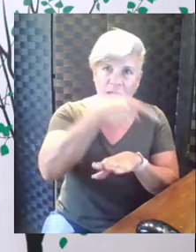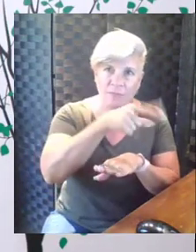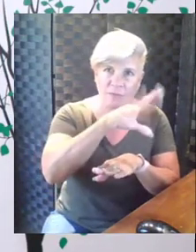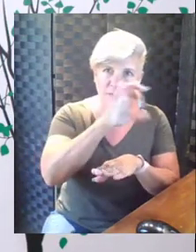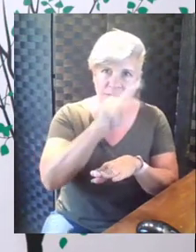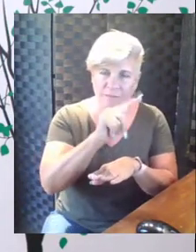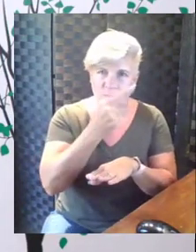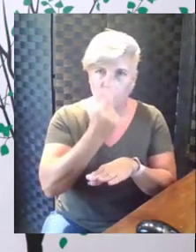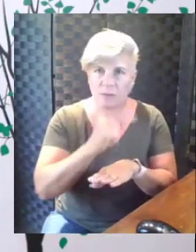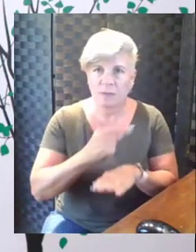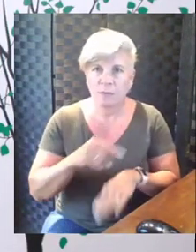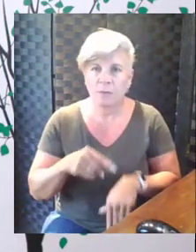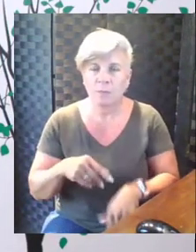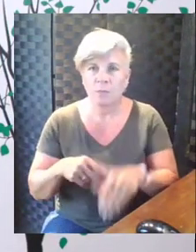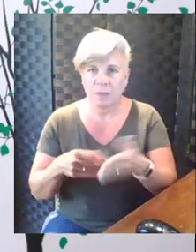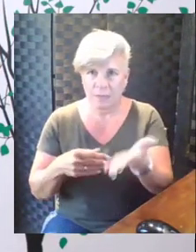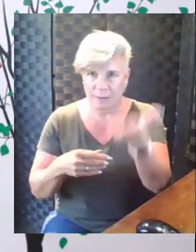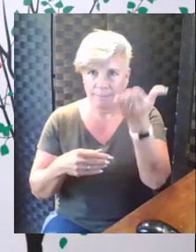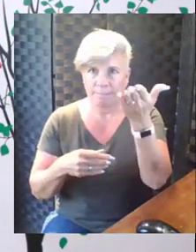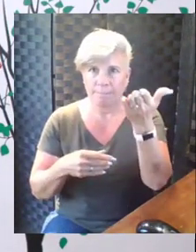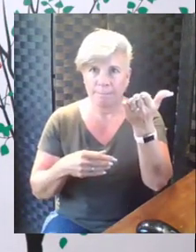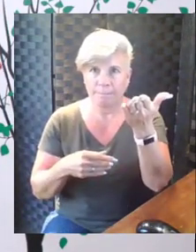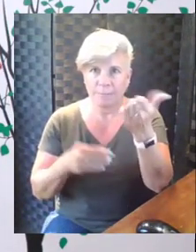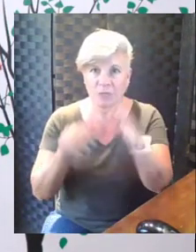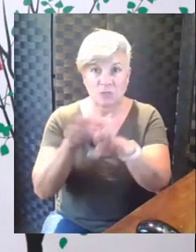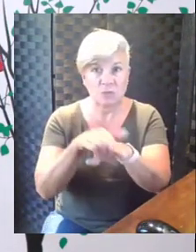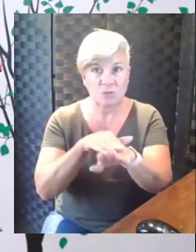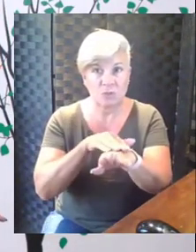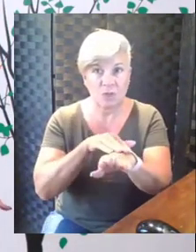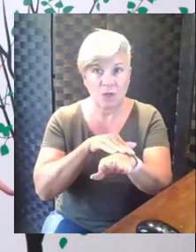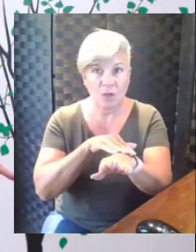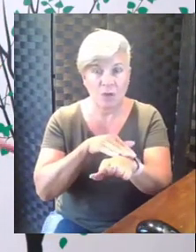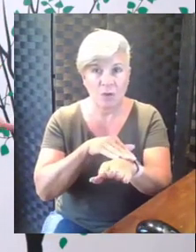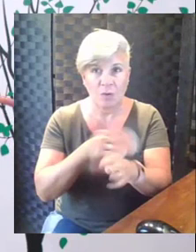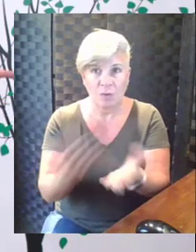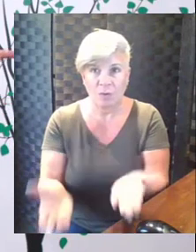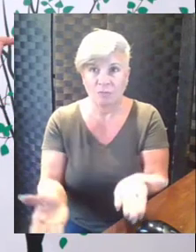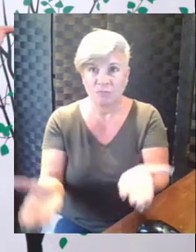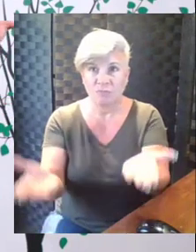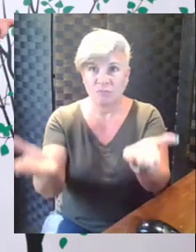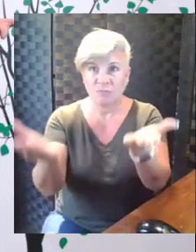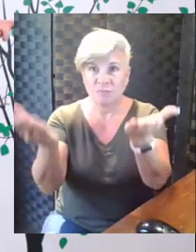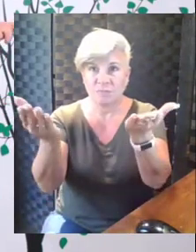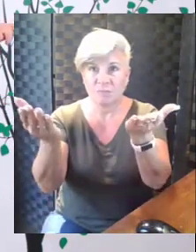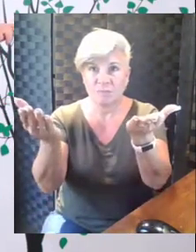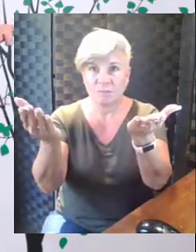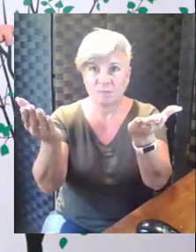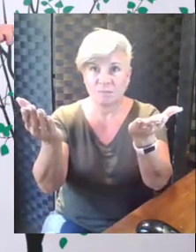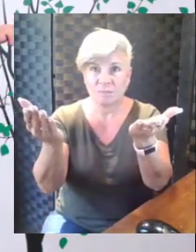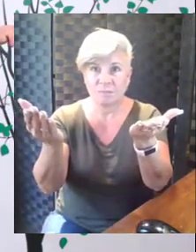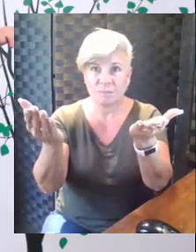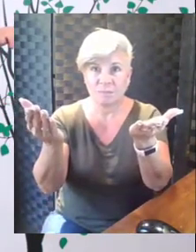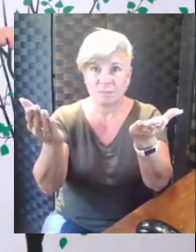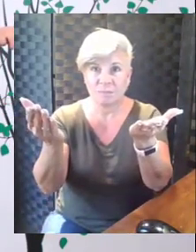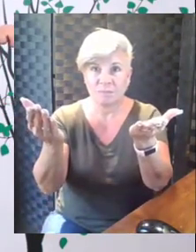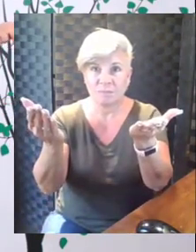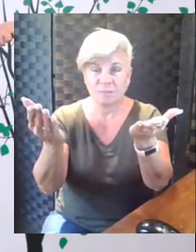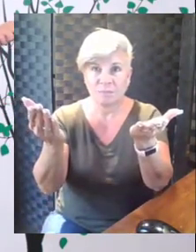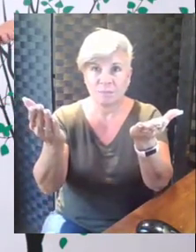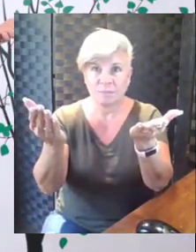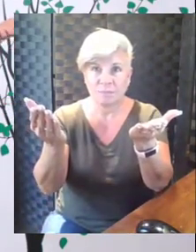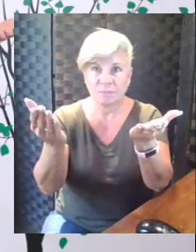do, go ahead and bring that one up. Nice and slow, get your balance, and when you have your balance, go ahead and raise your arms up.